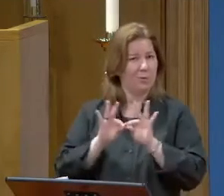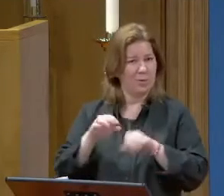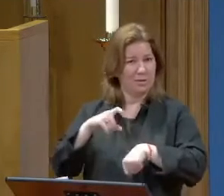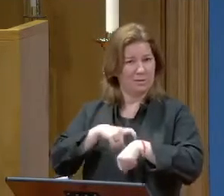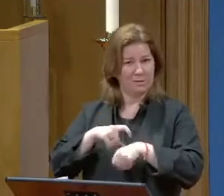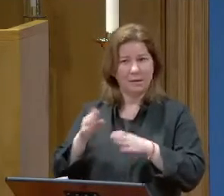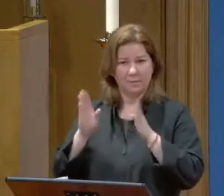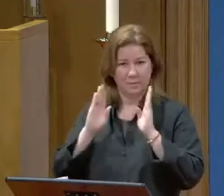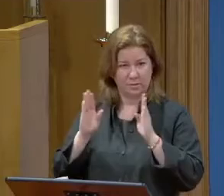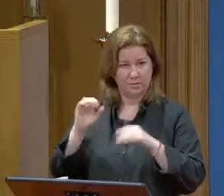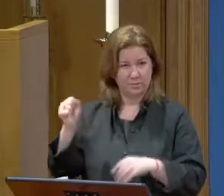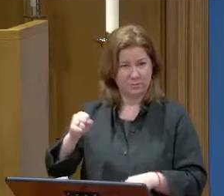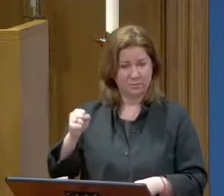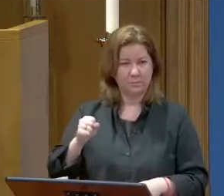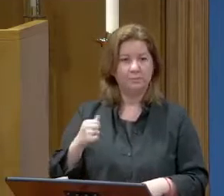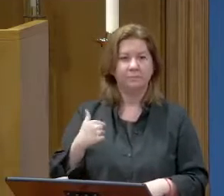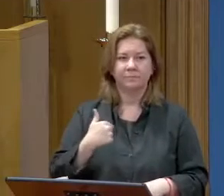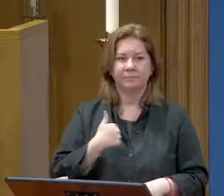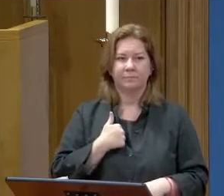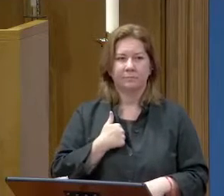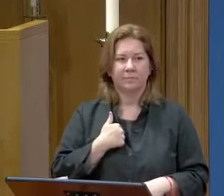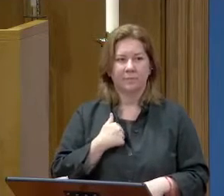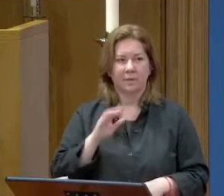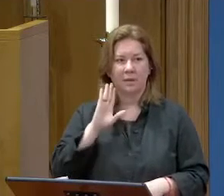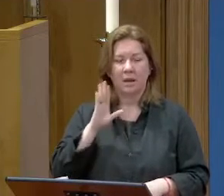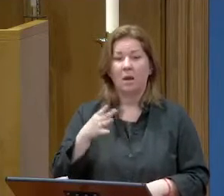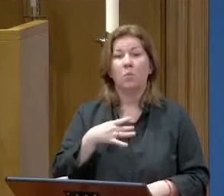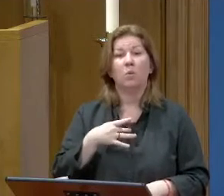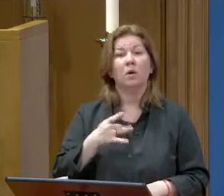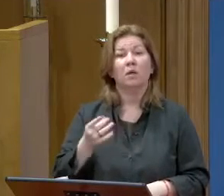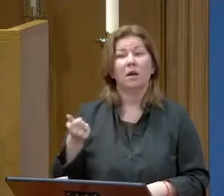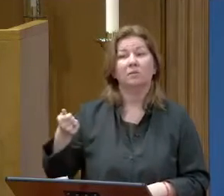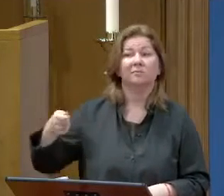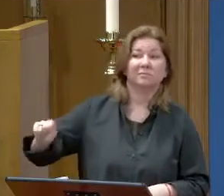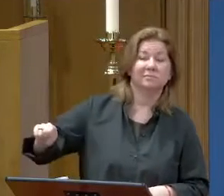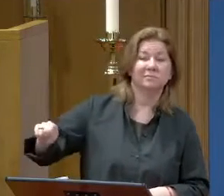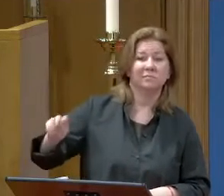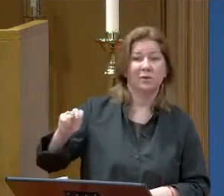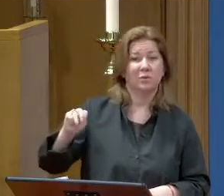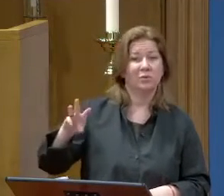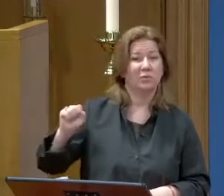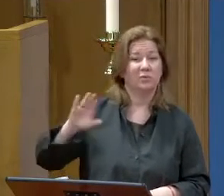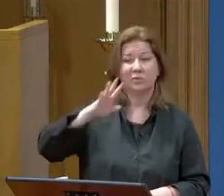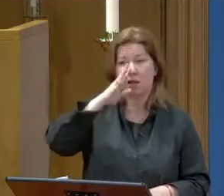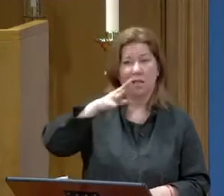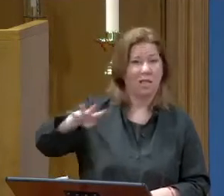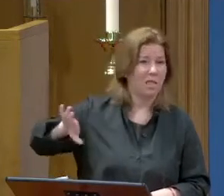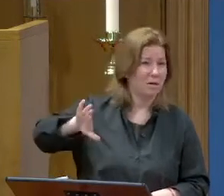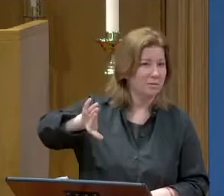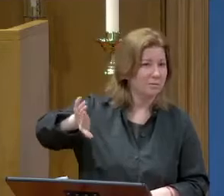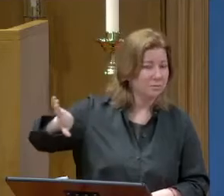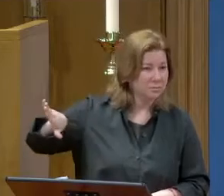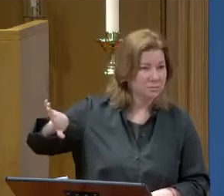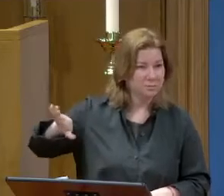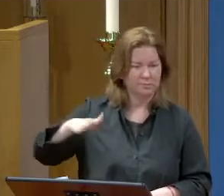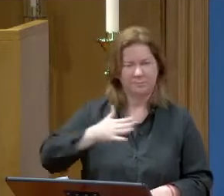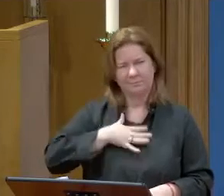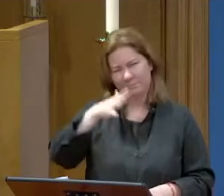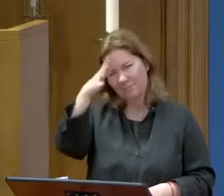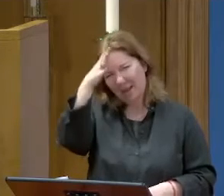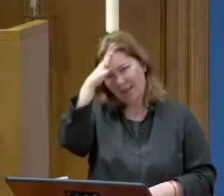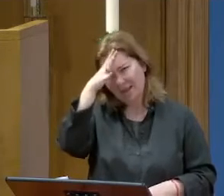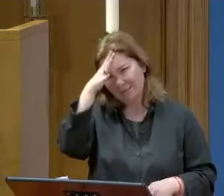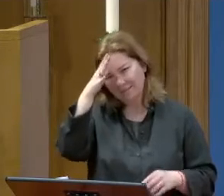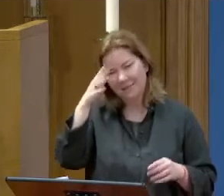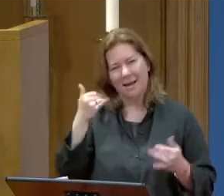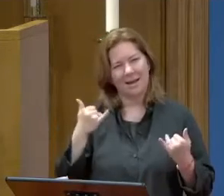attention. And as much as I'd like to shut off the news and simply ignore the situation, the words that my dad often spoke